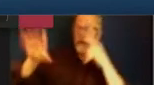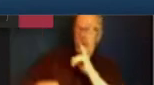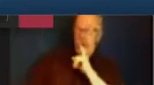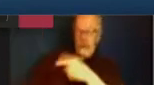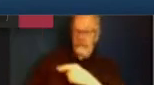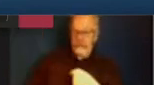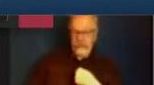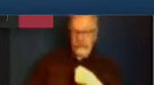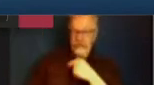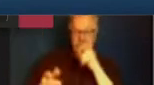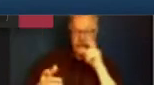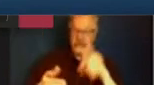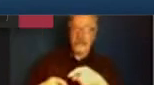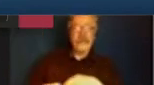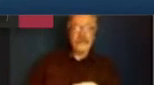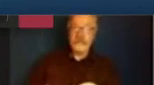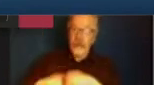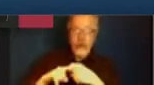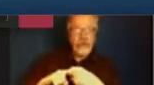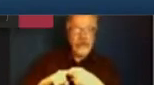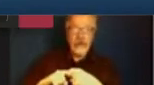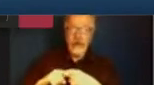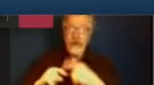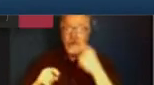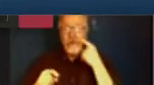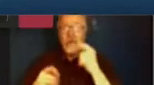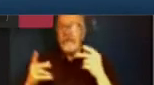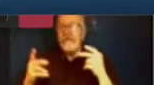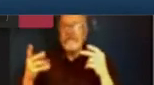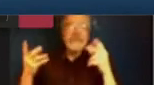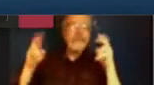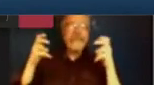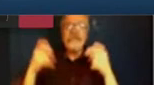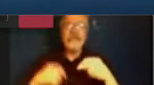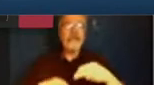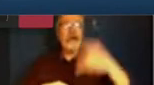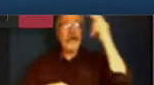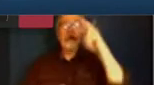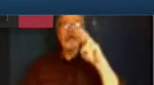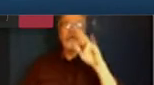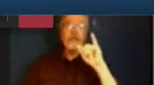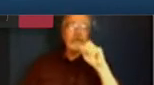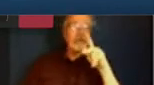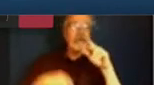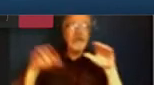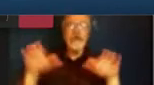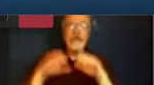any of what might be considered higher risk activities or gatherings in the state?